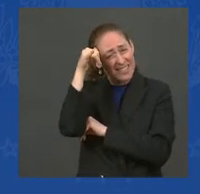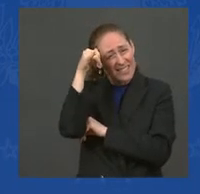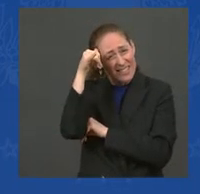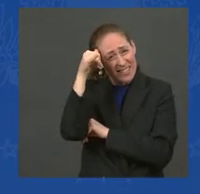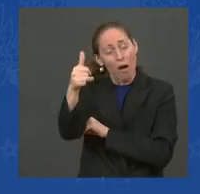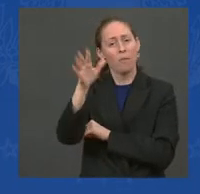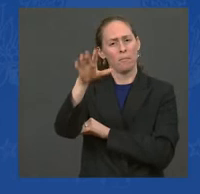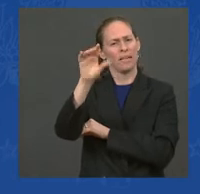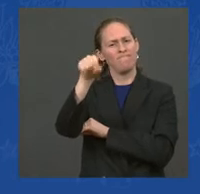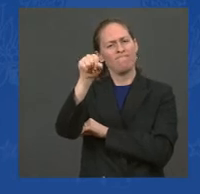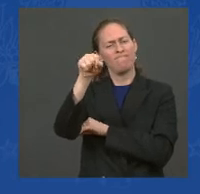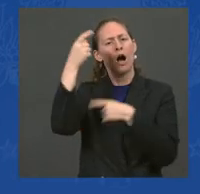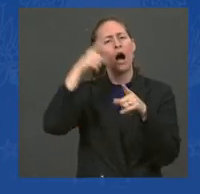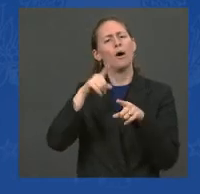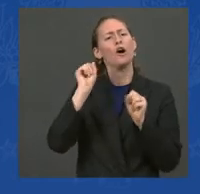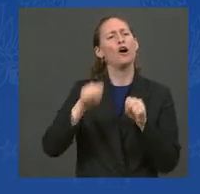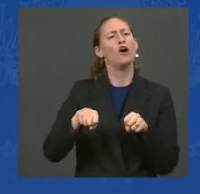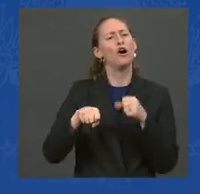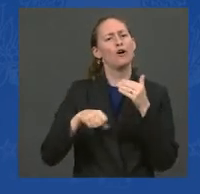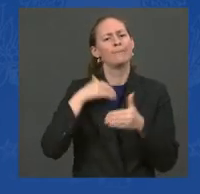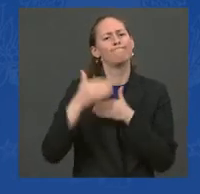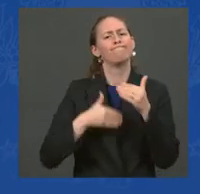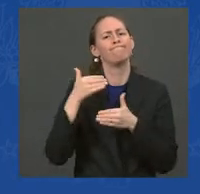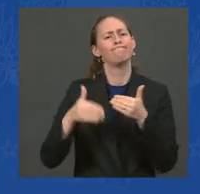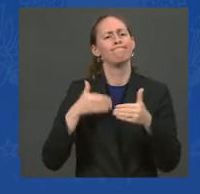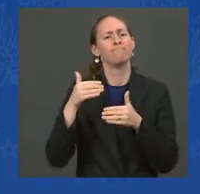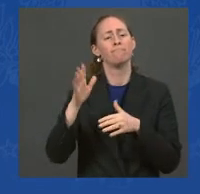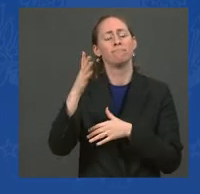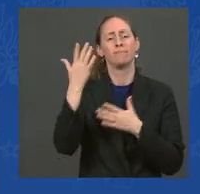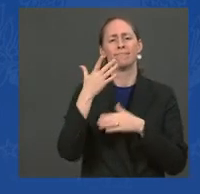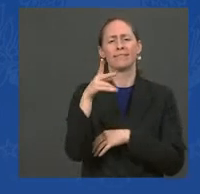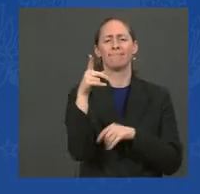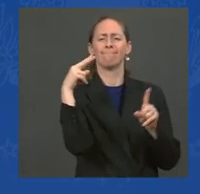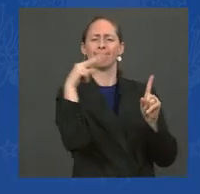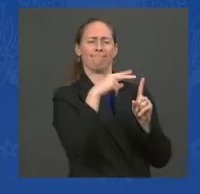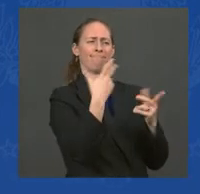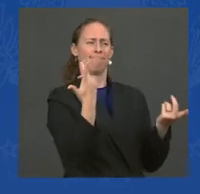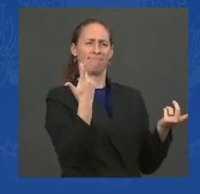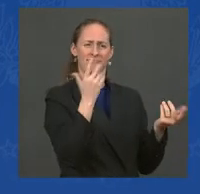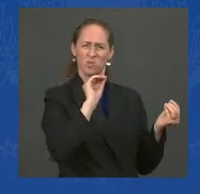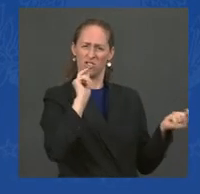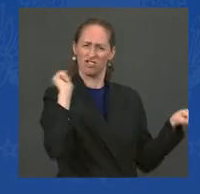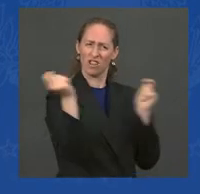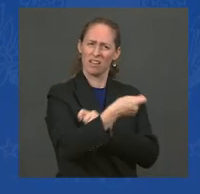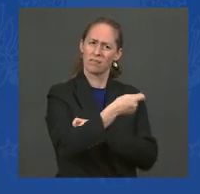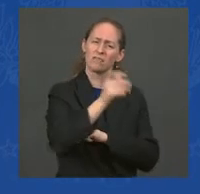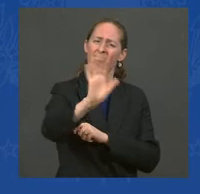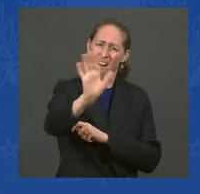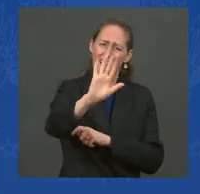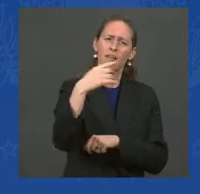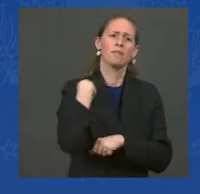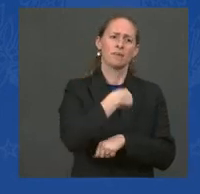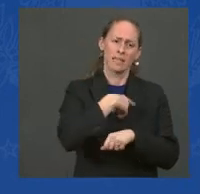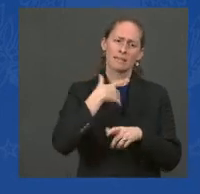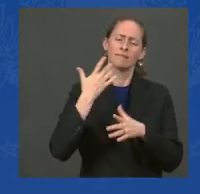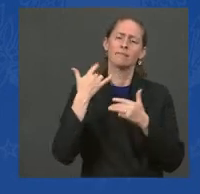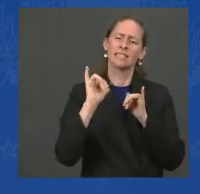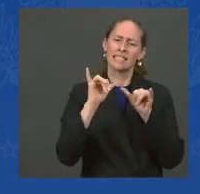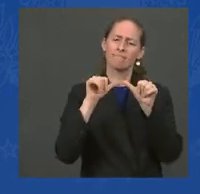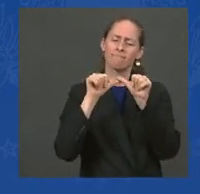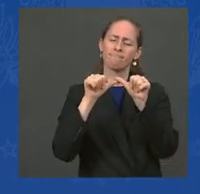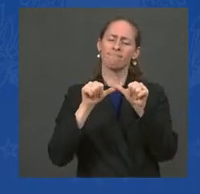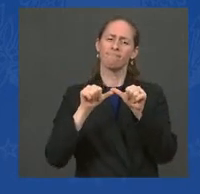it doesn't appear dramatic enough. But I, too, would like to, as I said, move it faster. We're making consistent, steady progress,